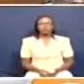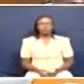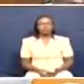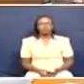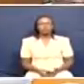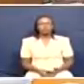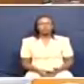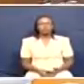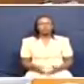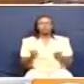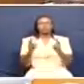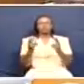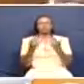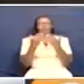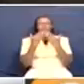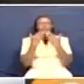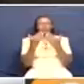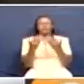Thank you, Mr. Kanjama.